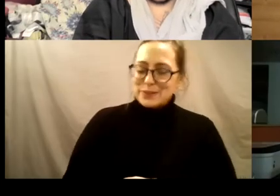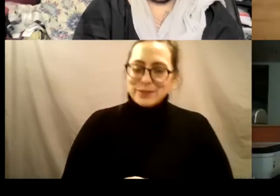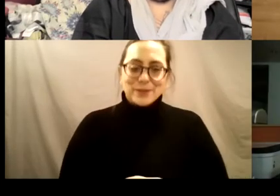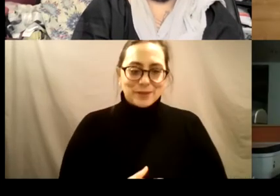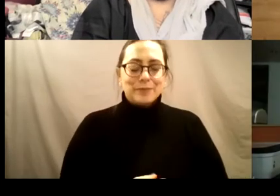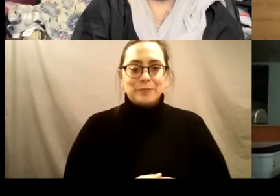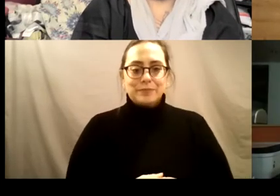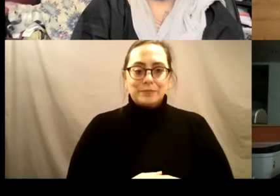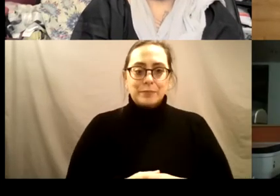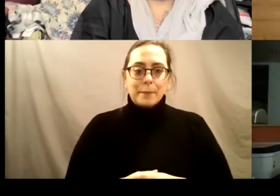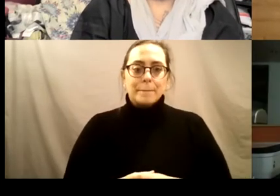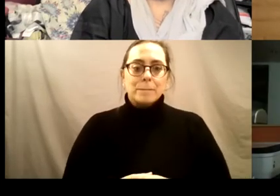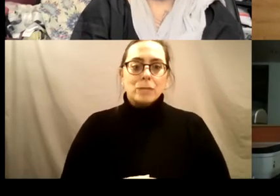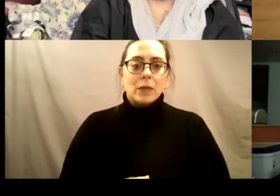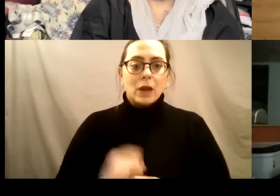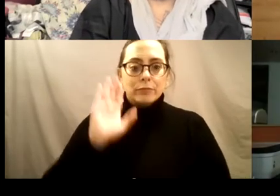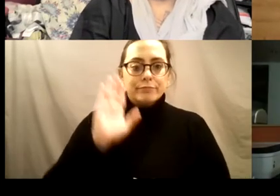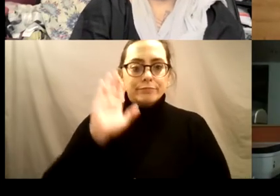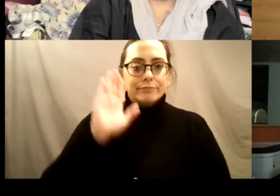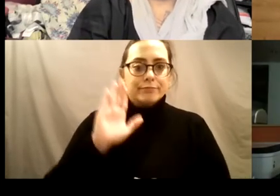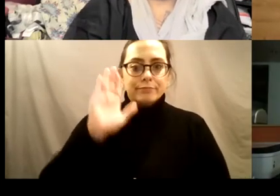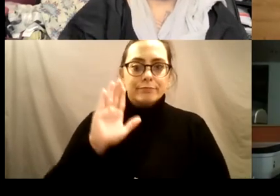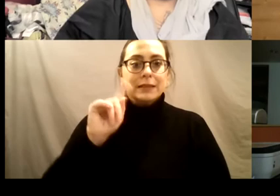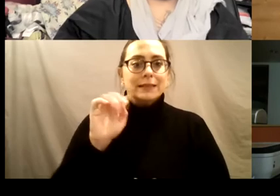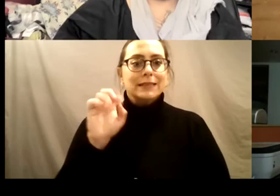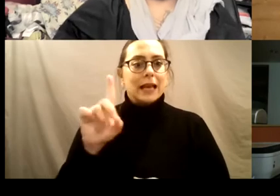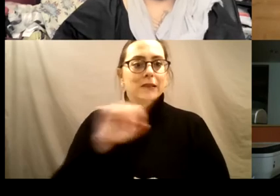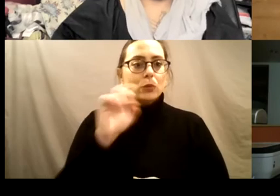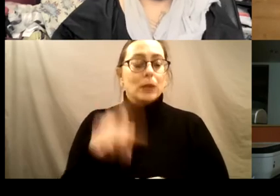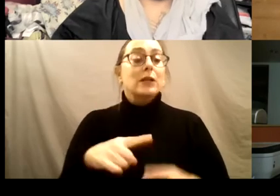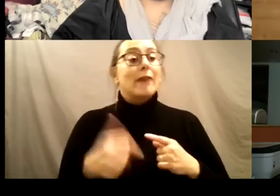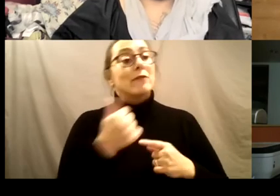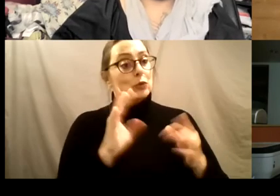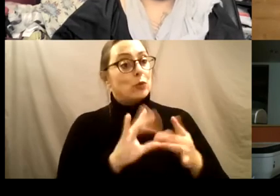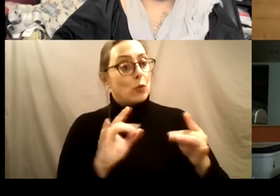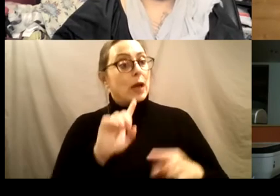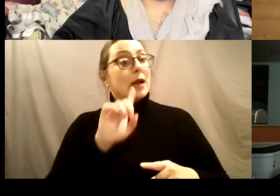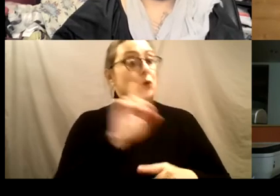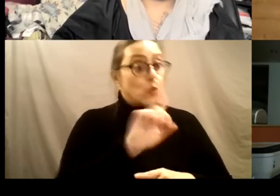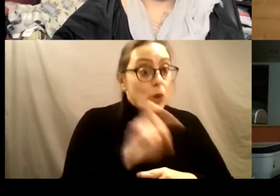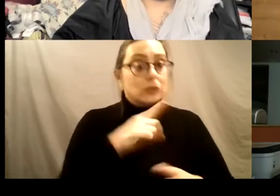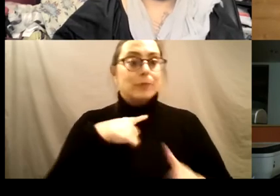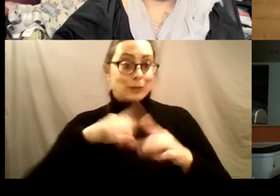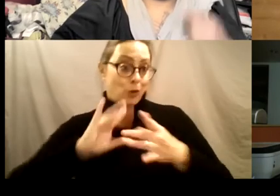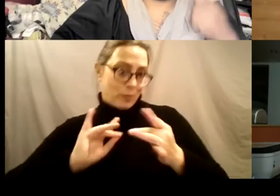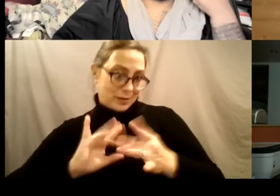Oh, looks like Ted has a question. And then I'll read Susan's after. Well, a couple things, a question and a comment as well.